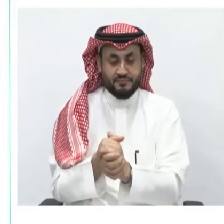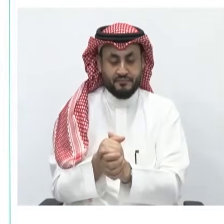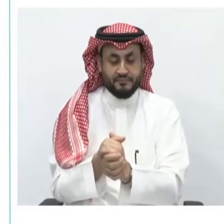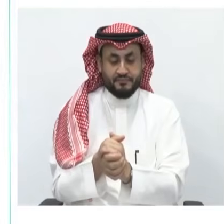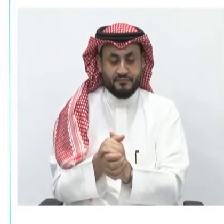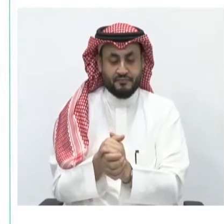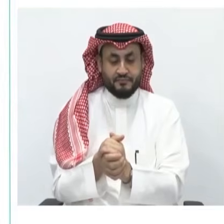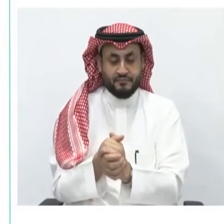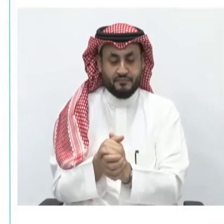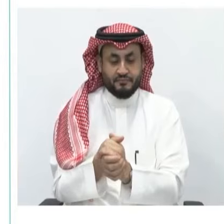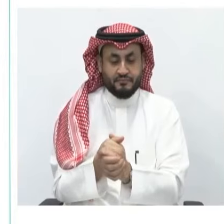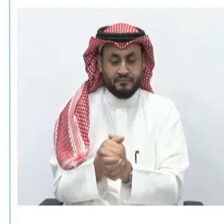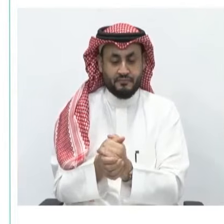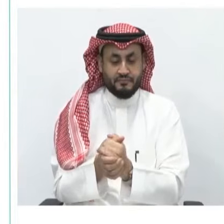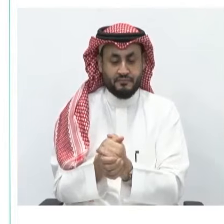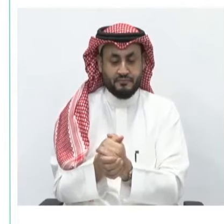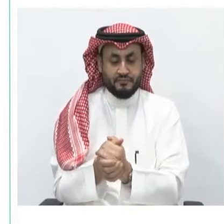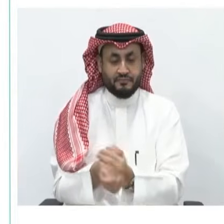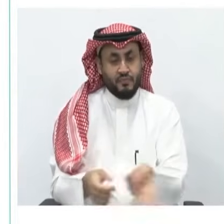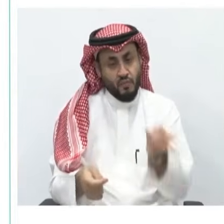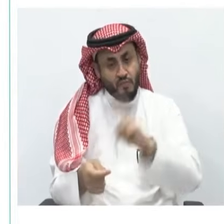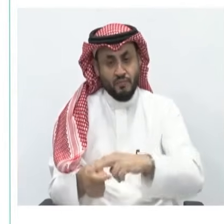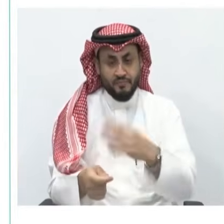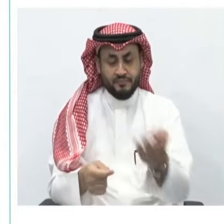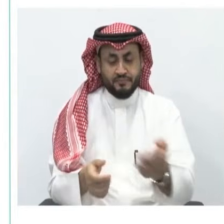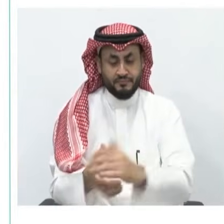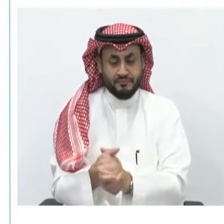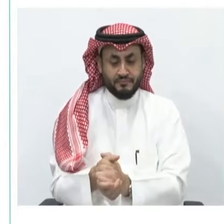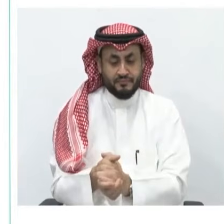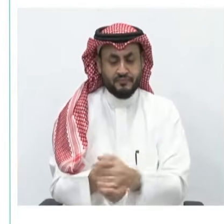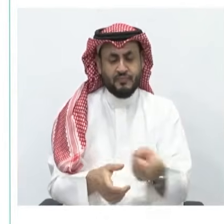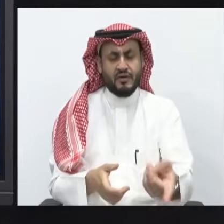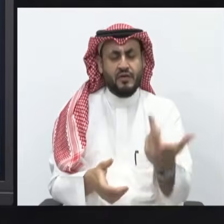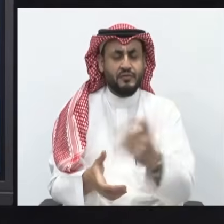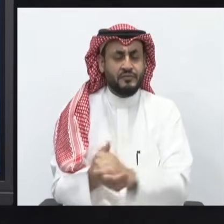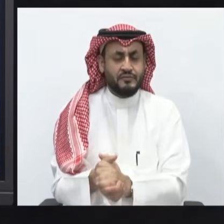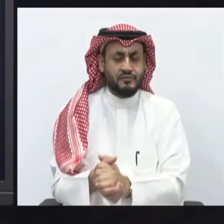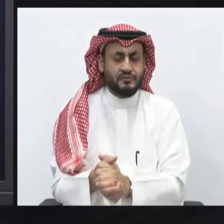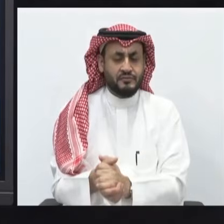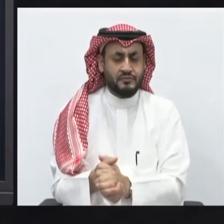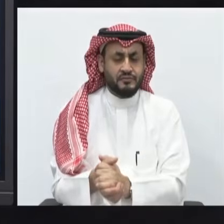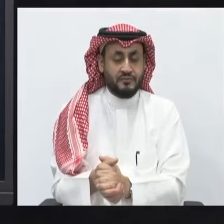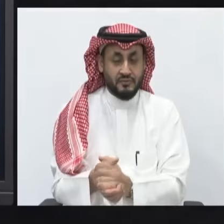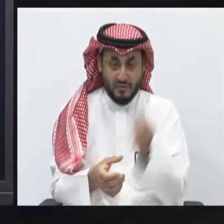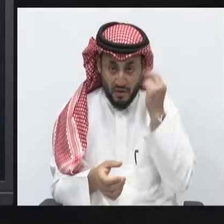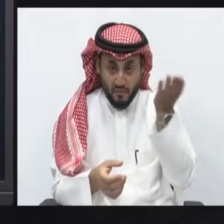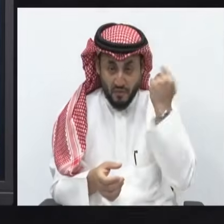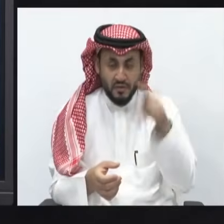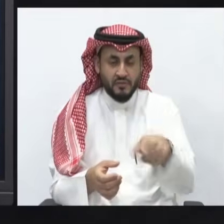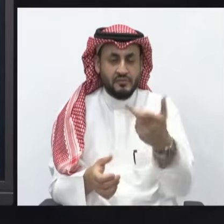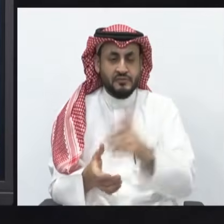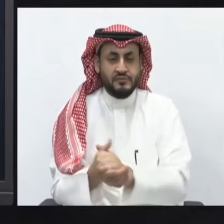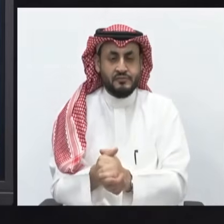you a extra exercise. What are these? You know? What are